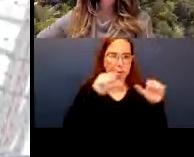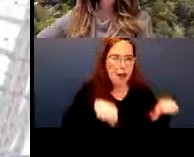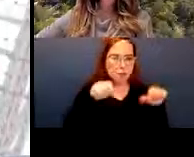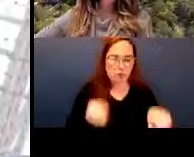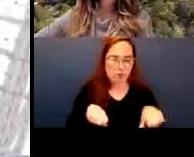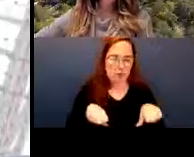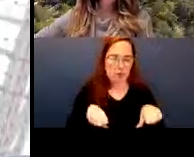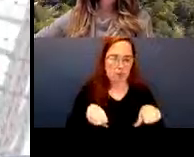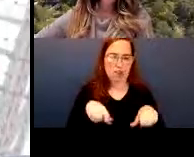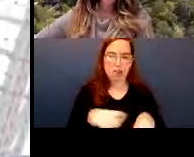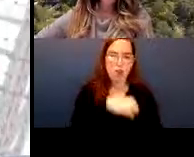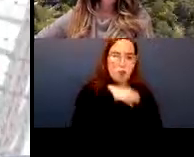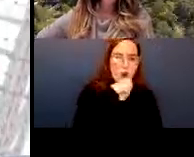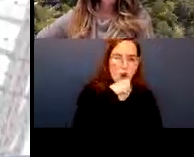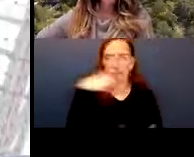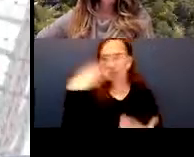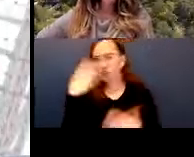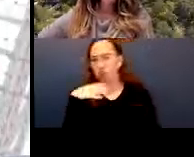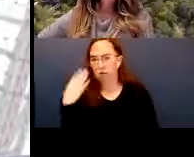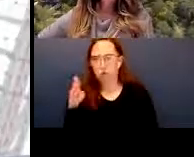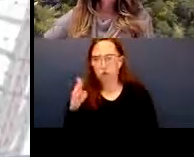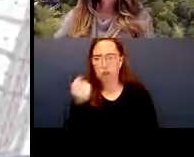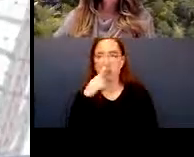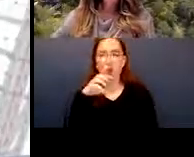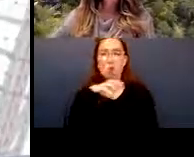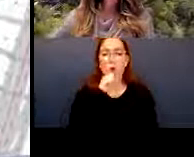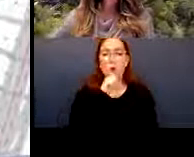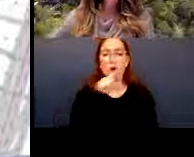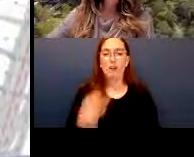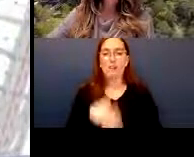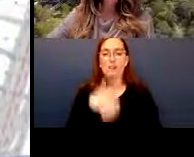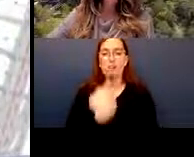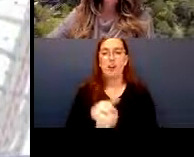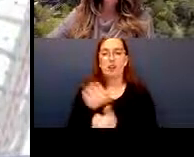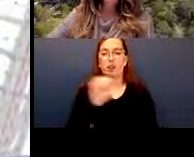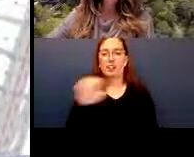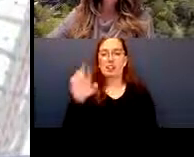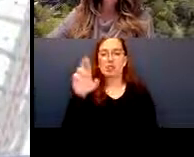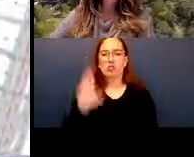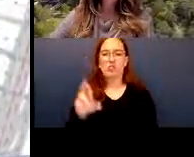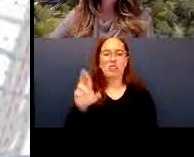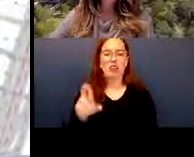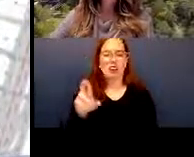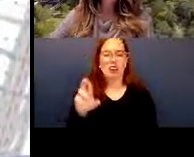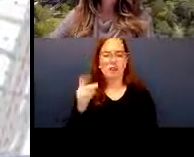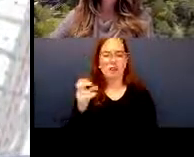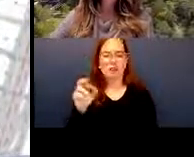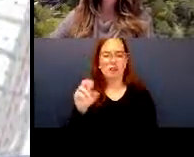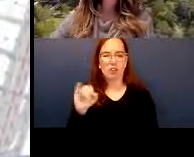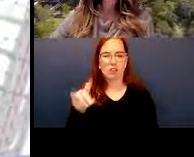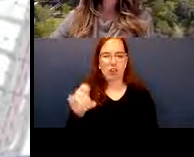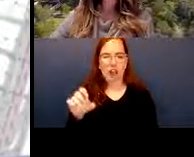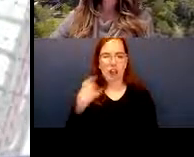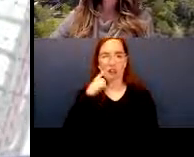orange. The one in orange goes along East Riverside Drive from downtown to the Dougherty Arts